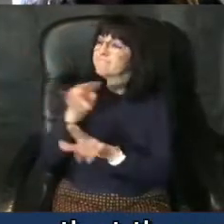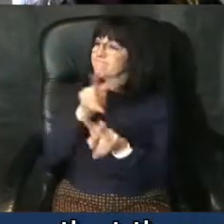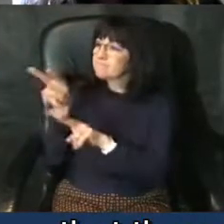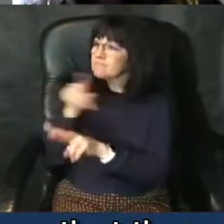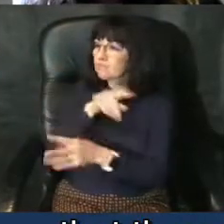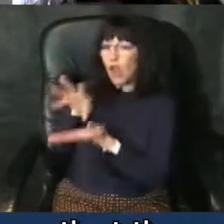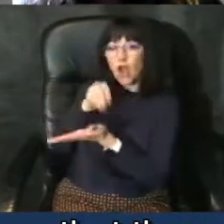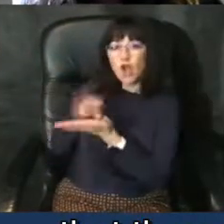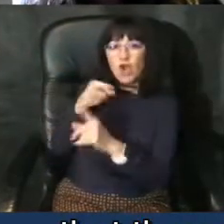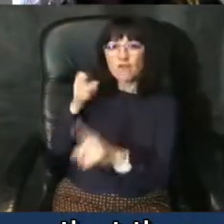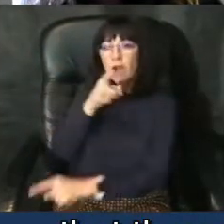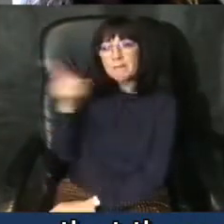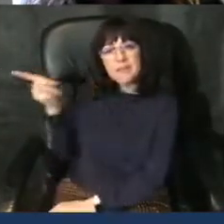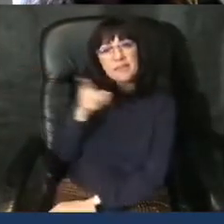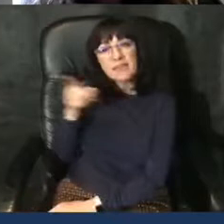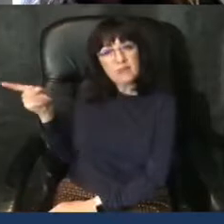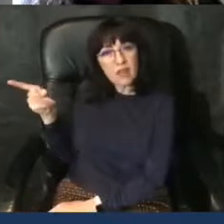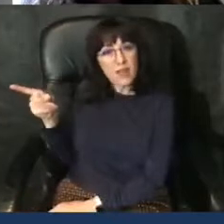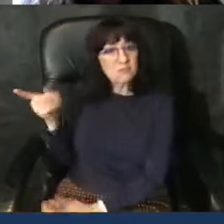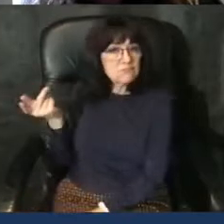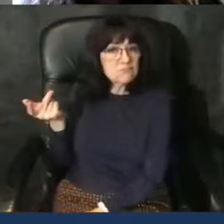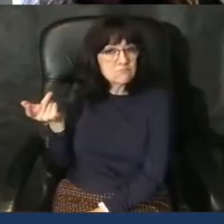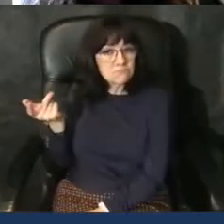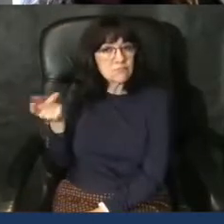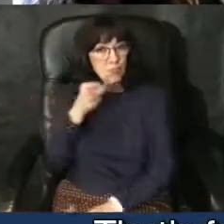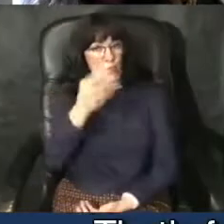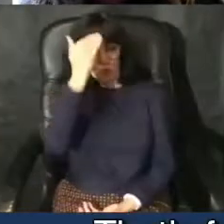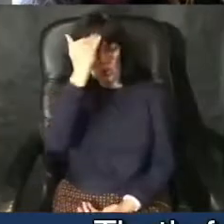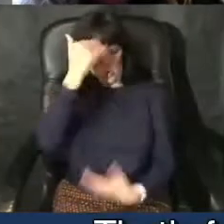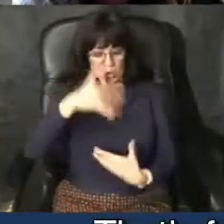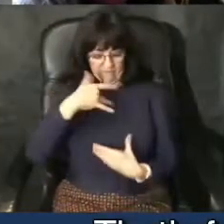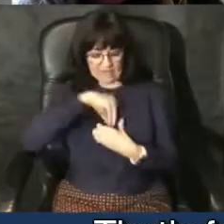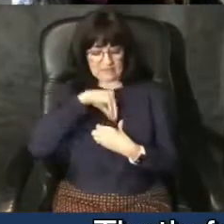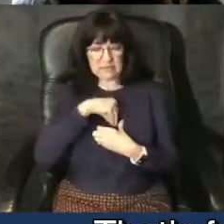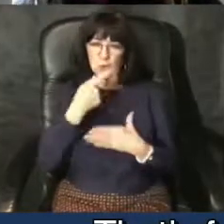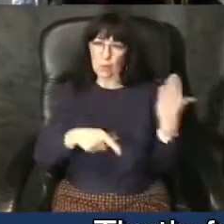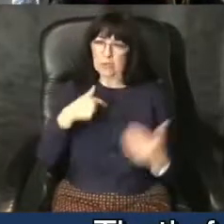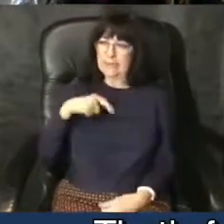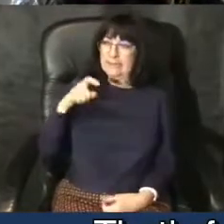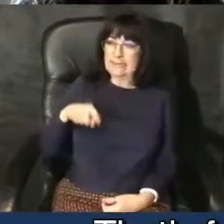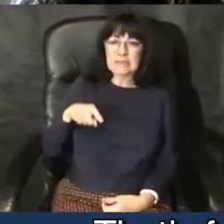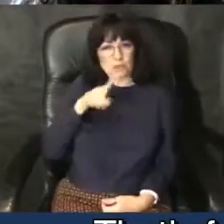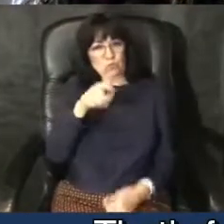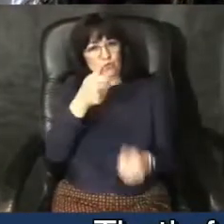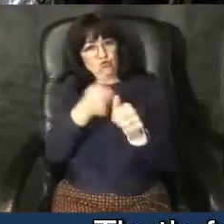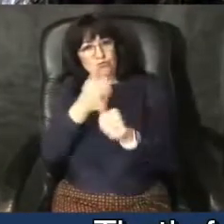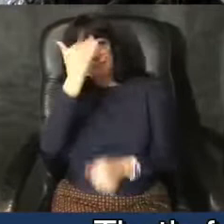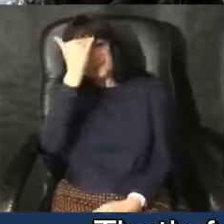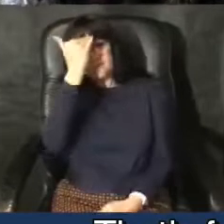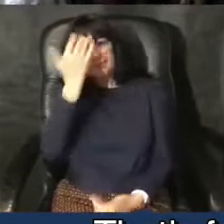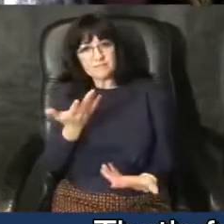things are the right things, and only you know what you need. That's fantastic. And as a mother of